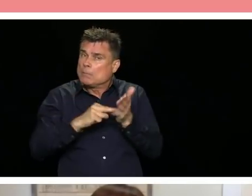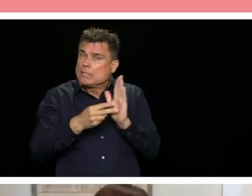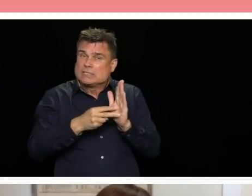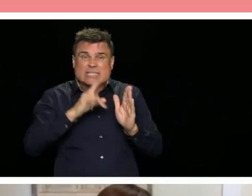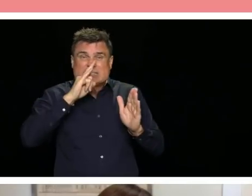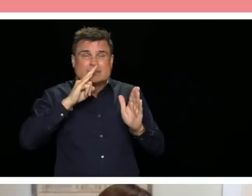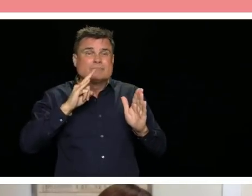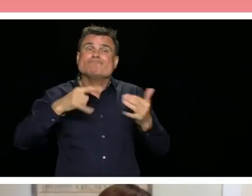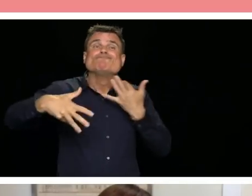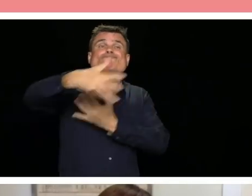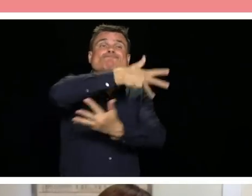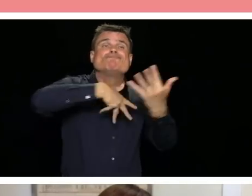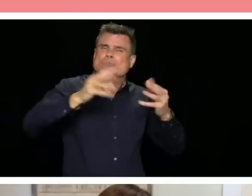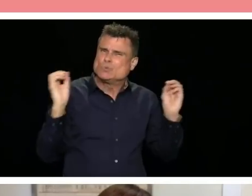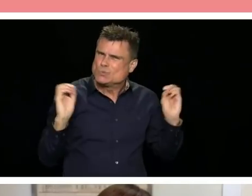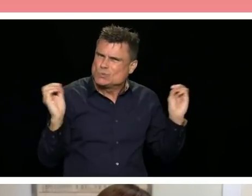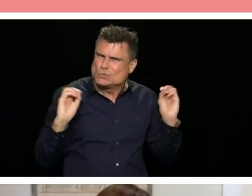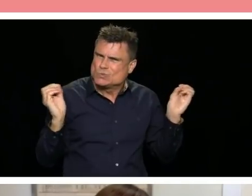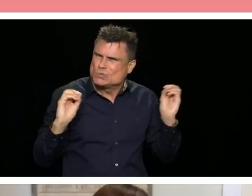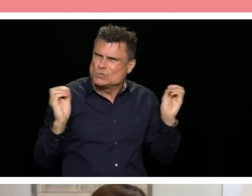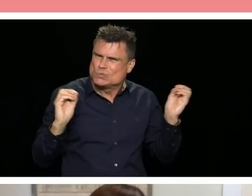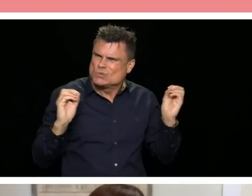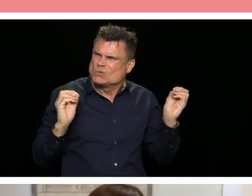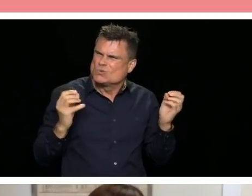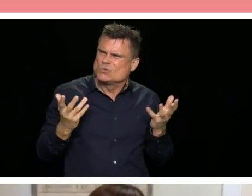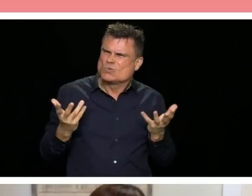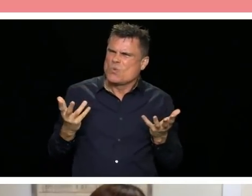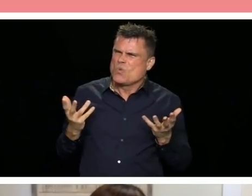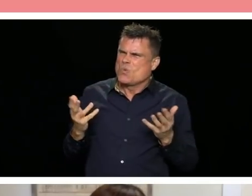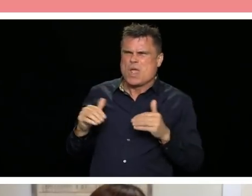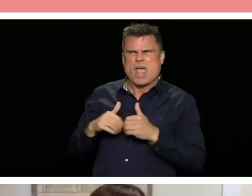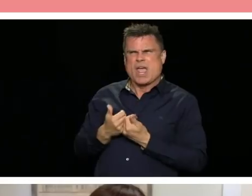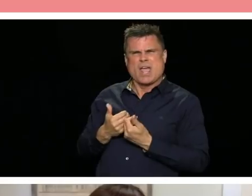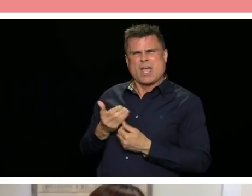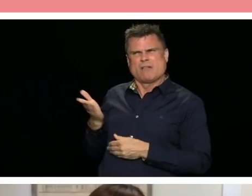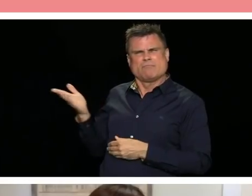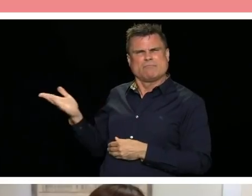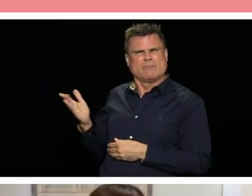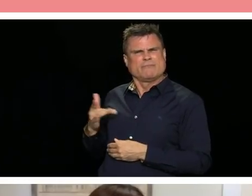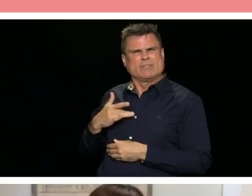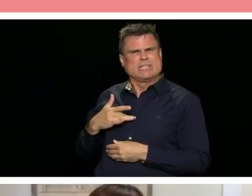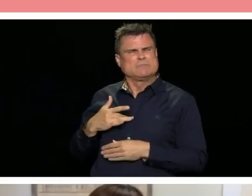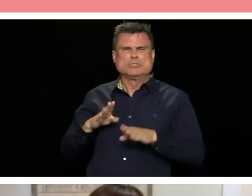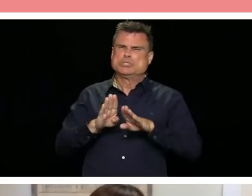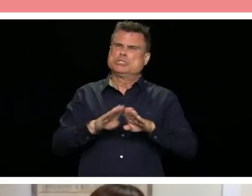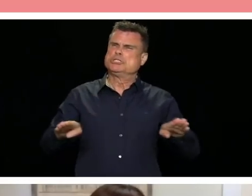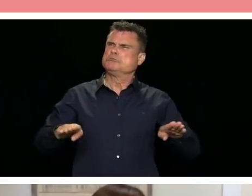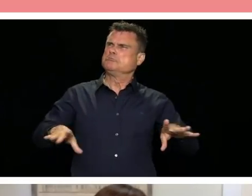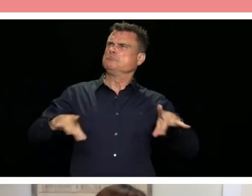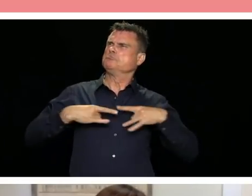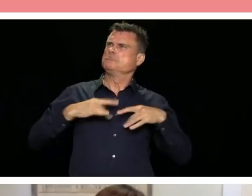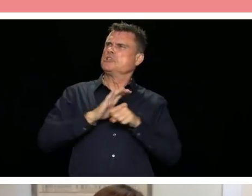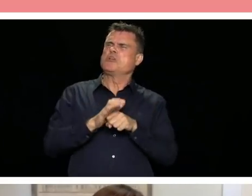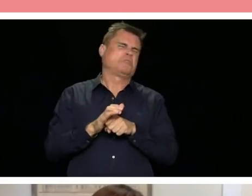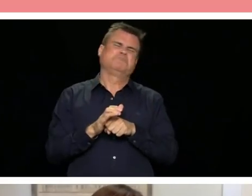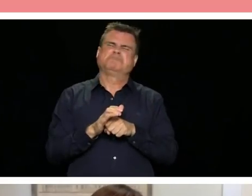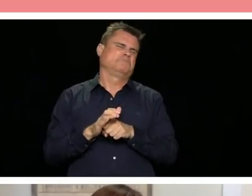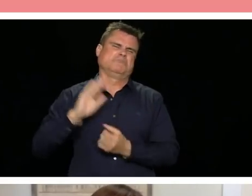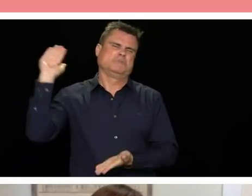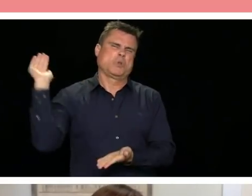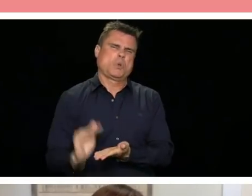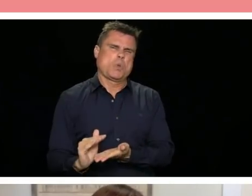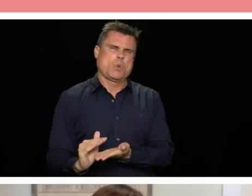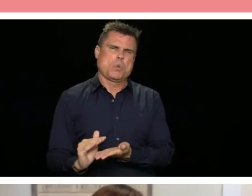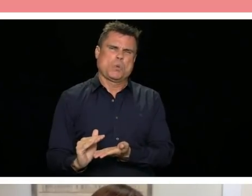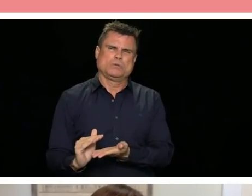over inflammatory conditions in children? Another great question. We've been